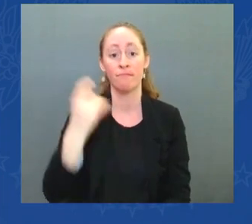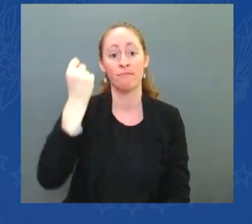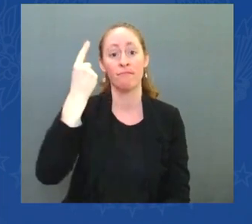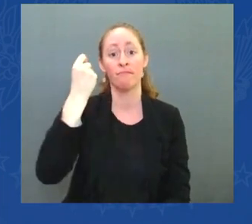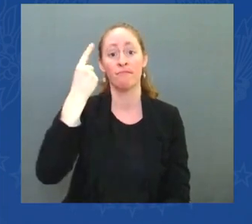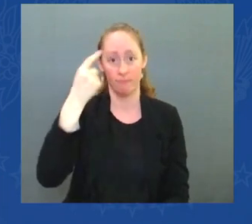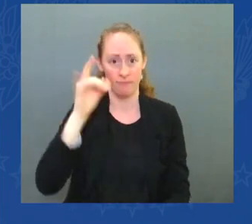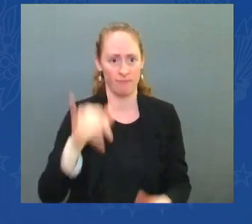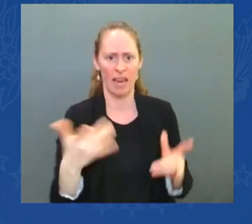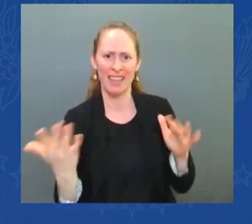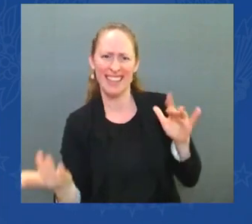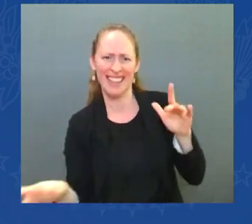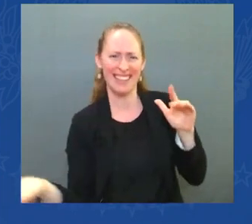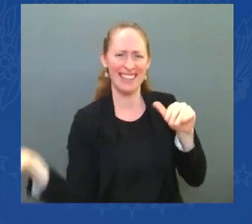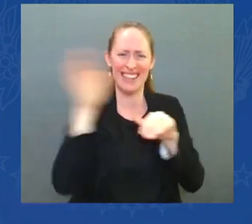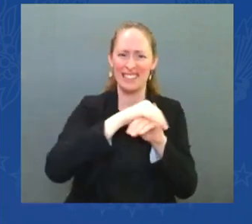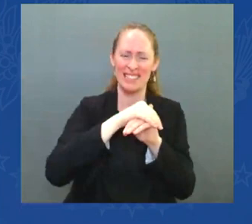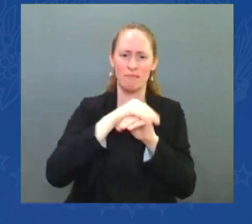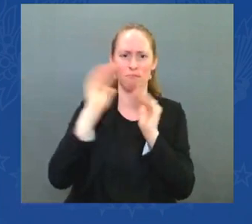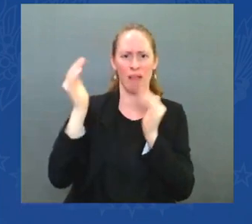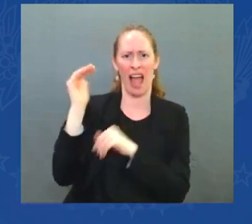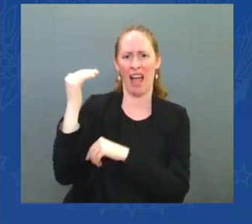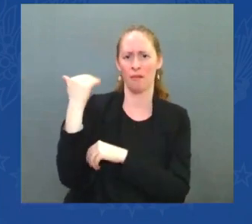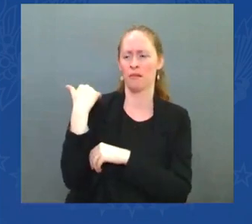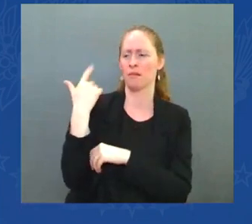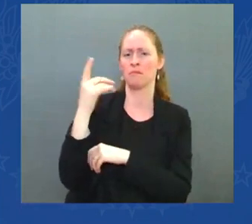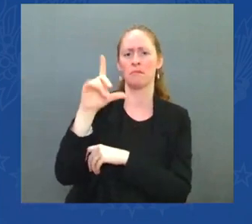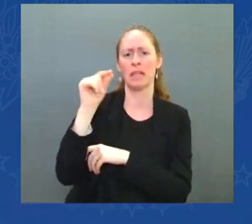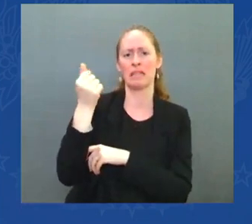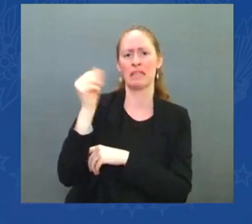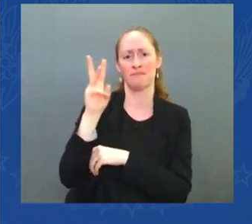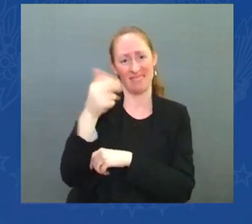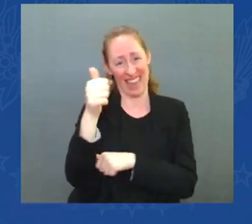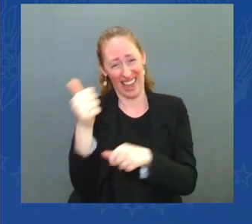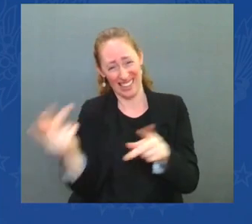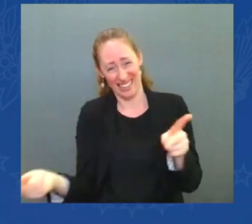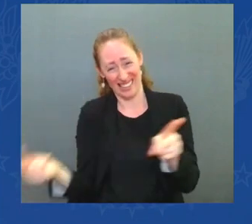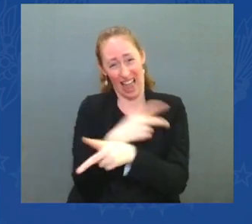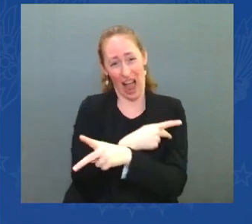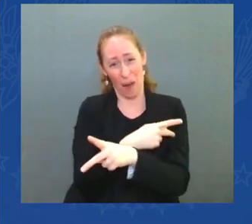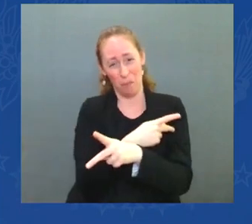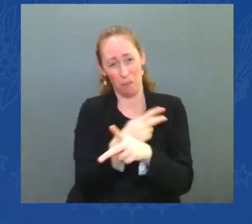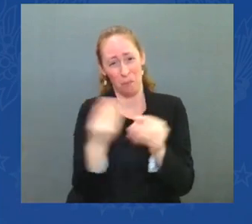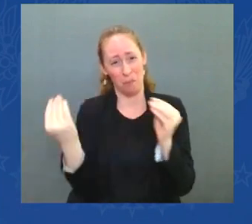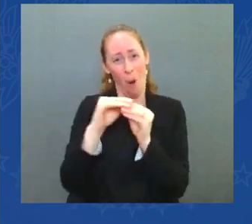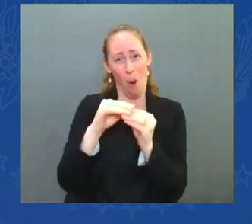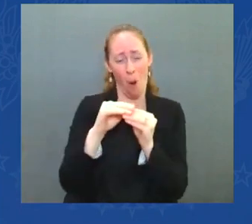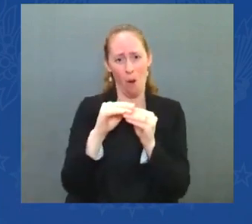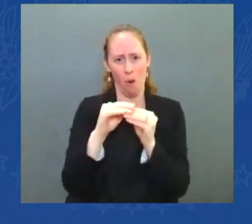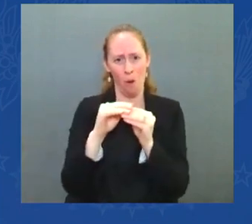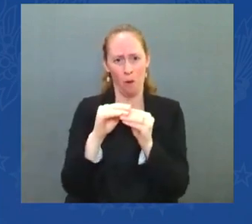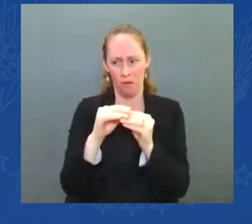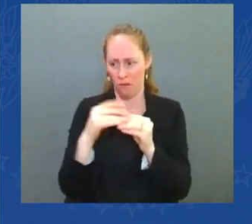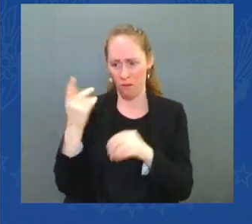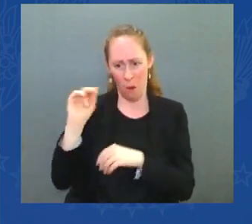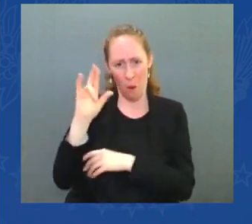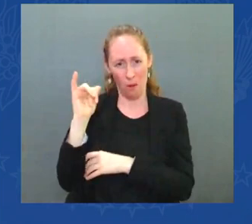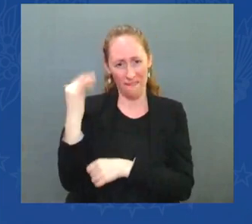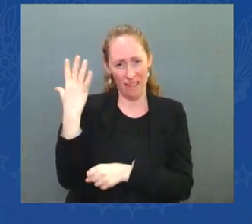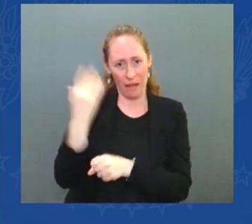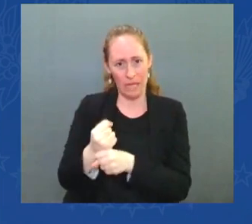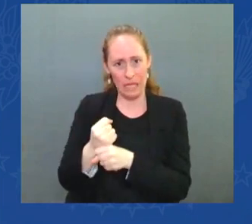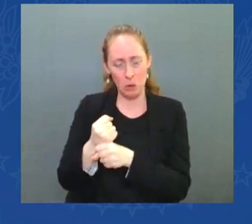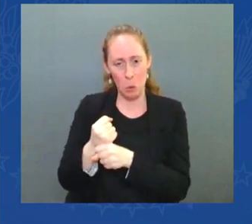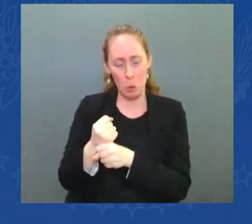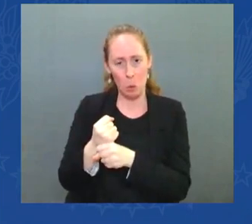2016. Tenfold in 5 years. These guns are weapons of choice for many